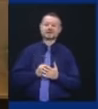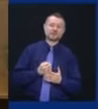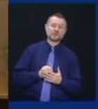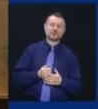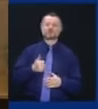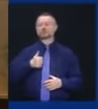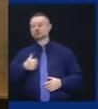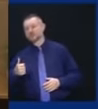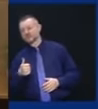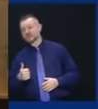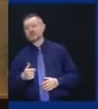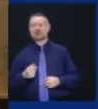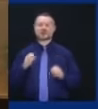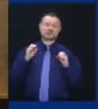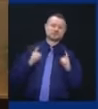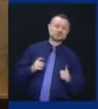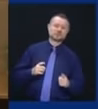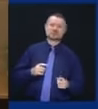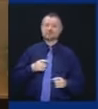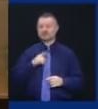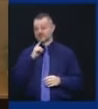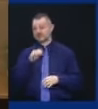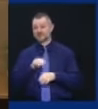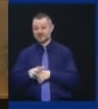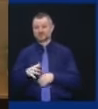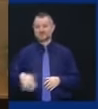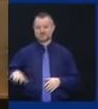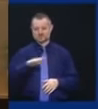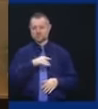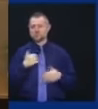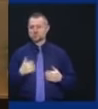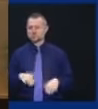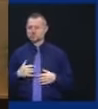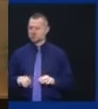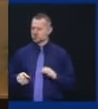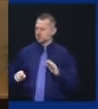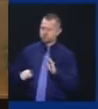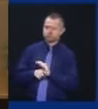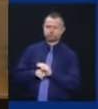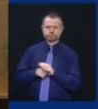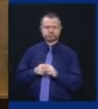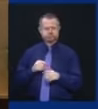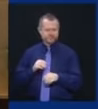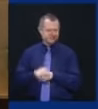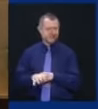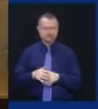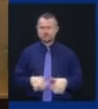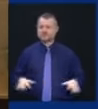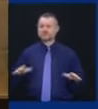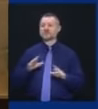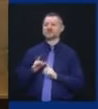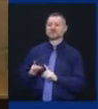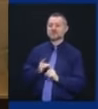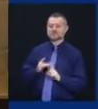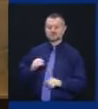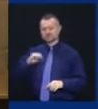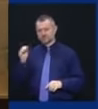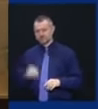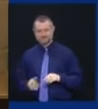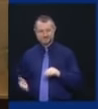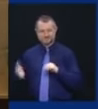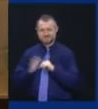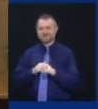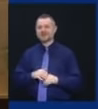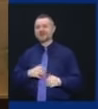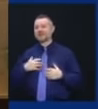transportation, education, put us at a disadvantage, and our infection rates as well as our comorbidities are